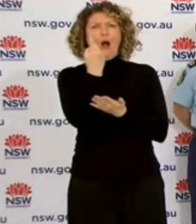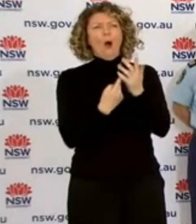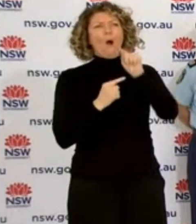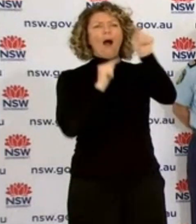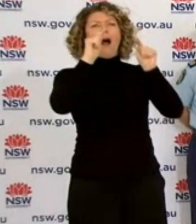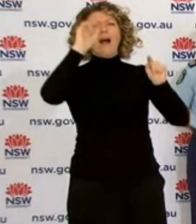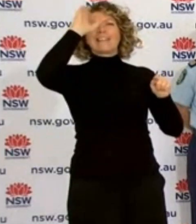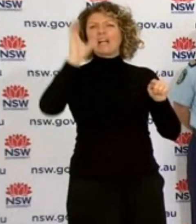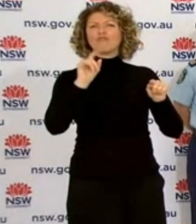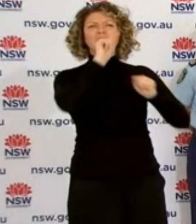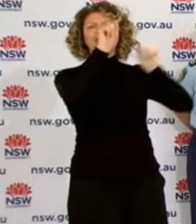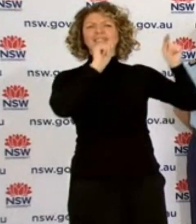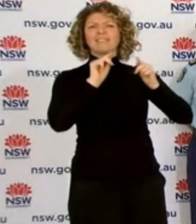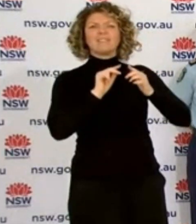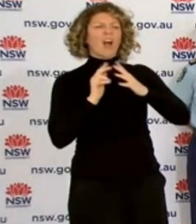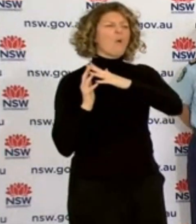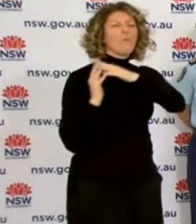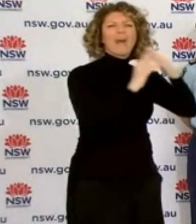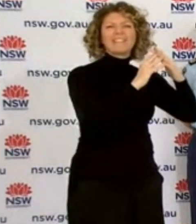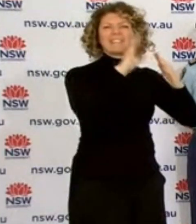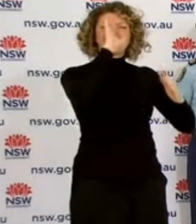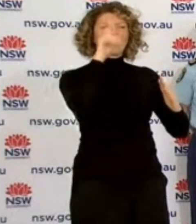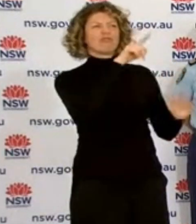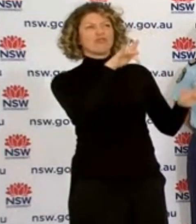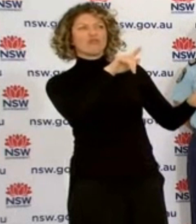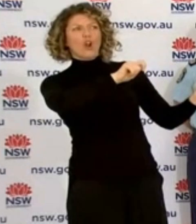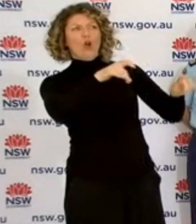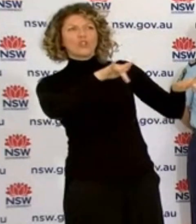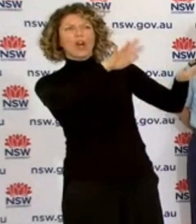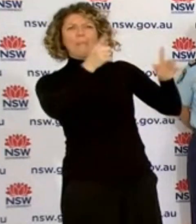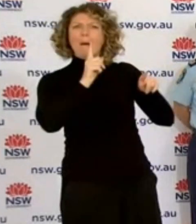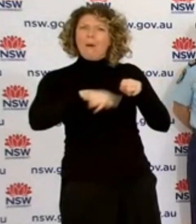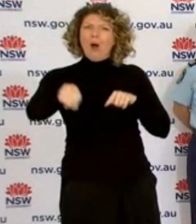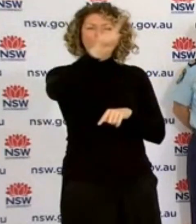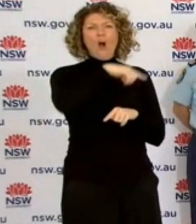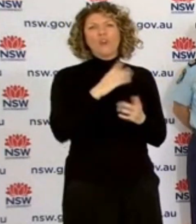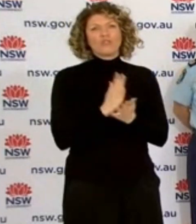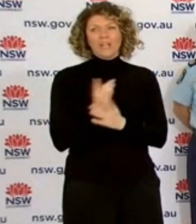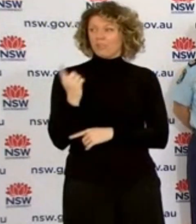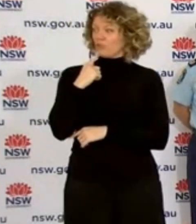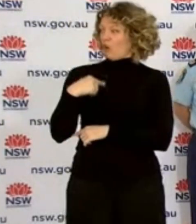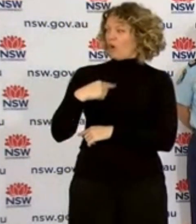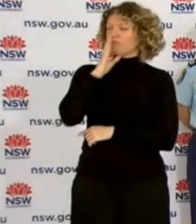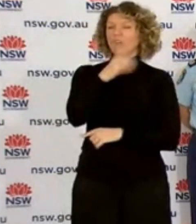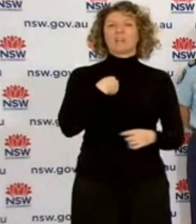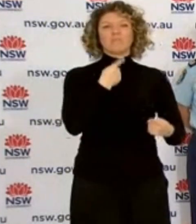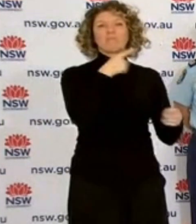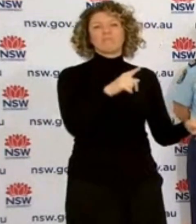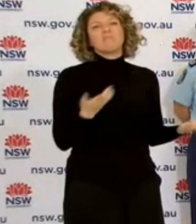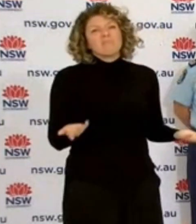communities. And please know that in a pandemic, you have to act on the health advice you receive. We also had received